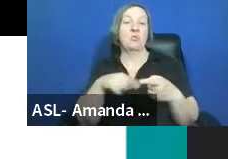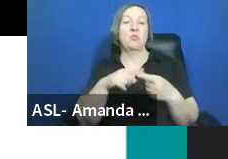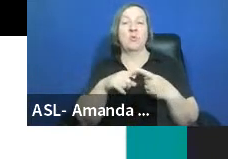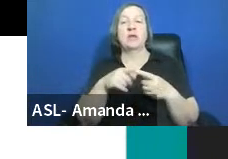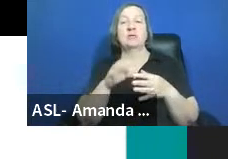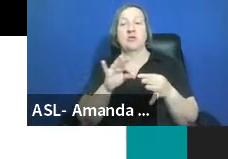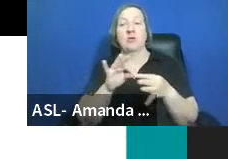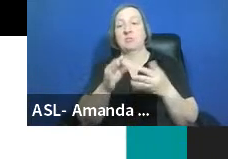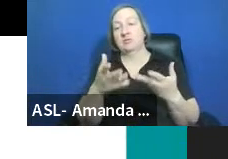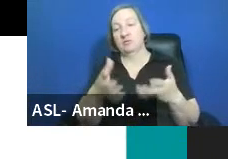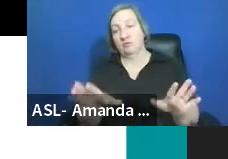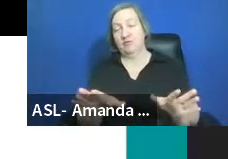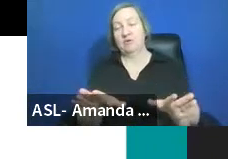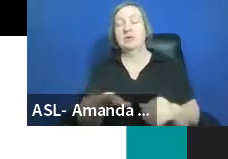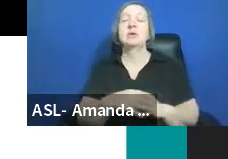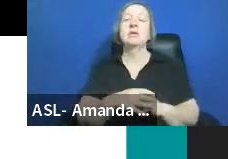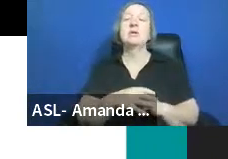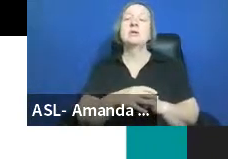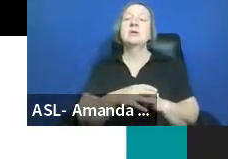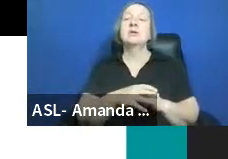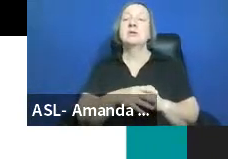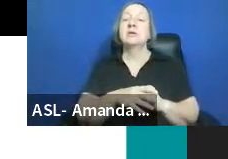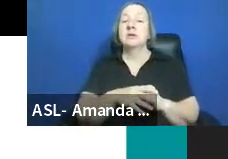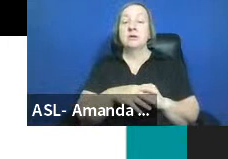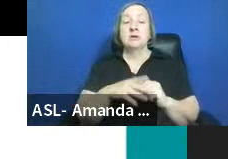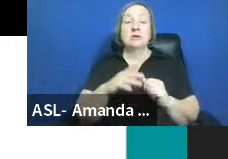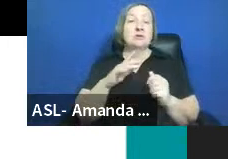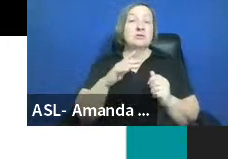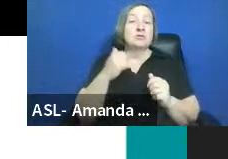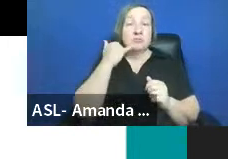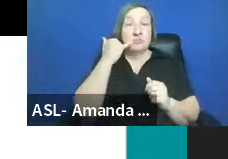concludes. To comment by phone, you may dial